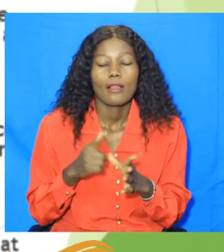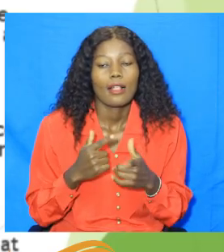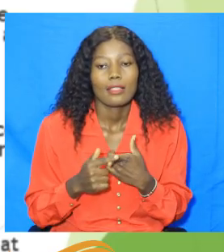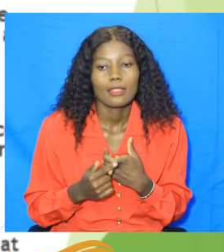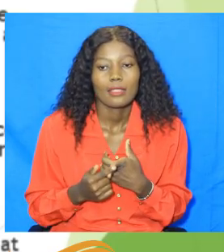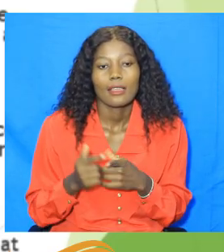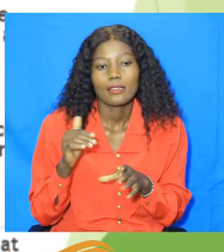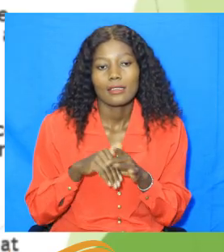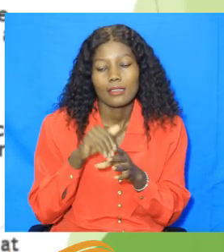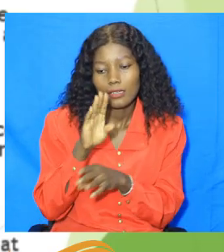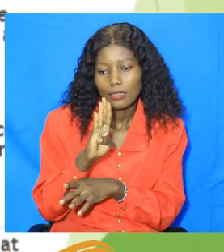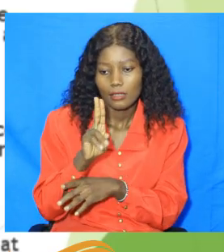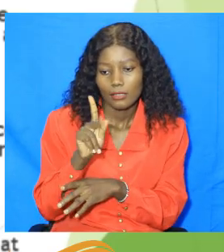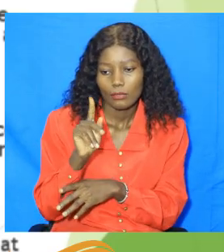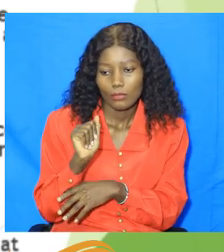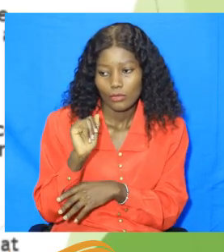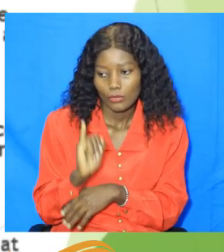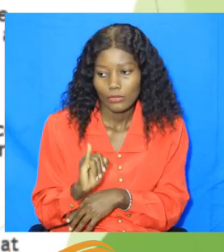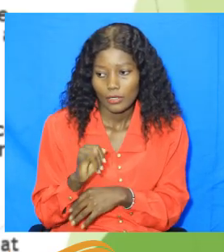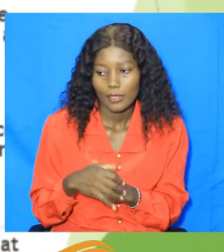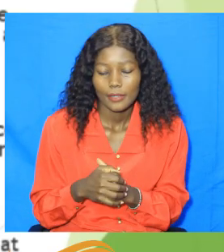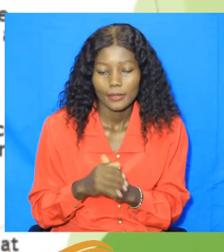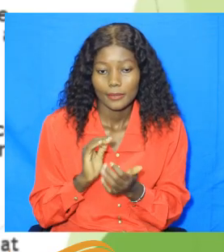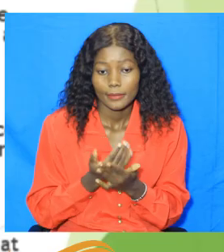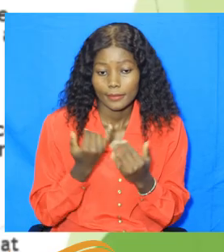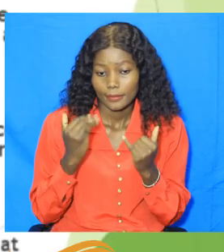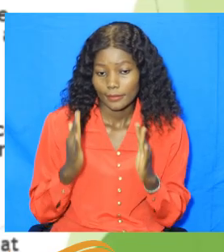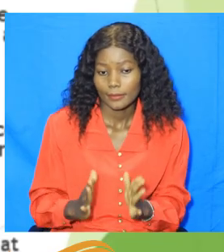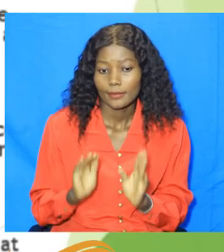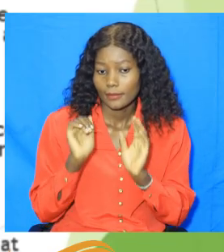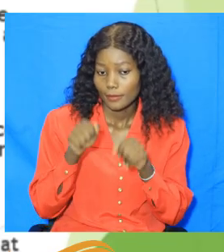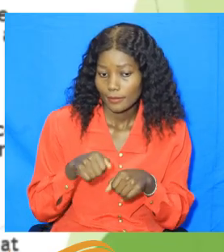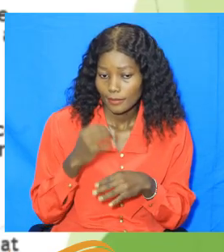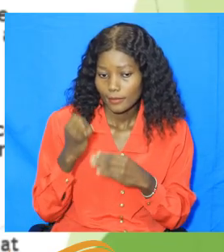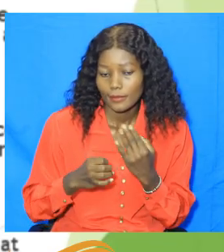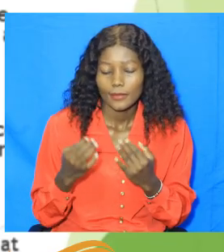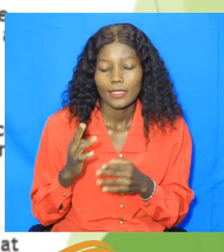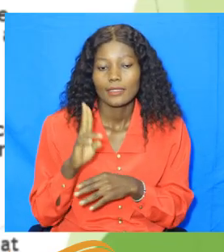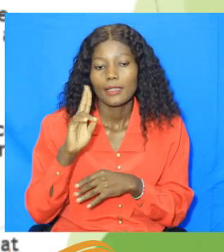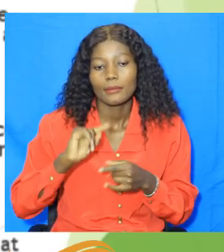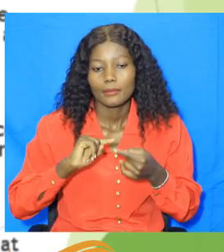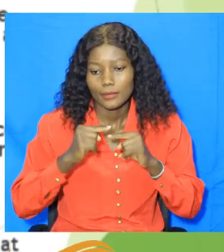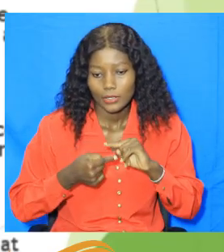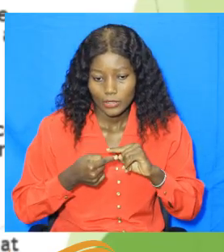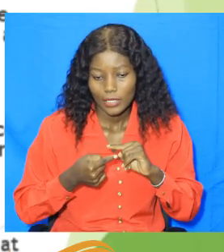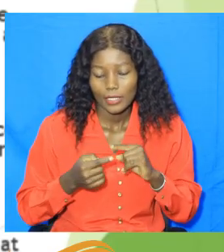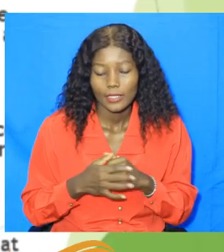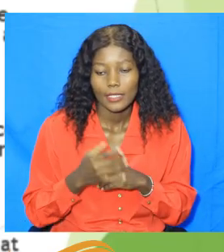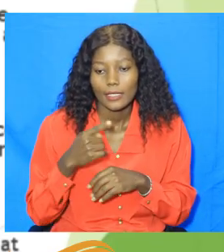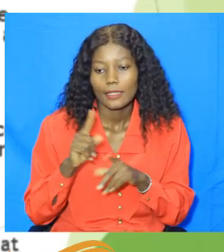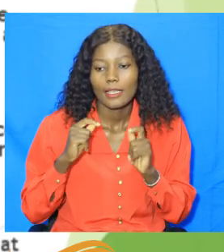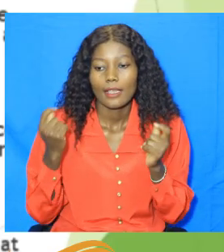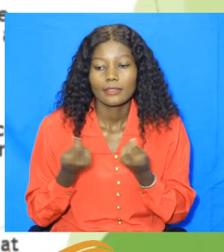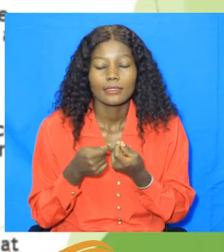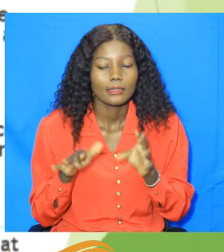Then in bunkai, some athletes may end up injuring their team